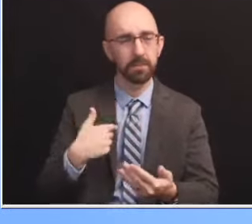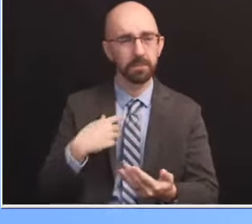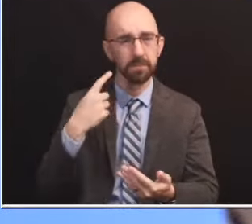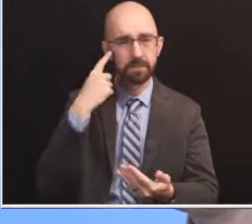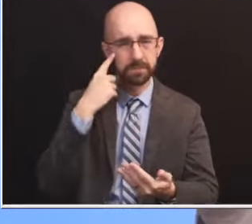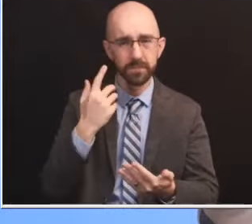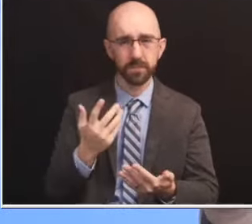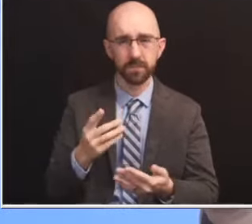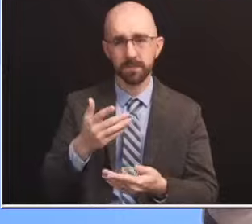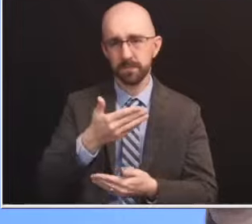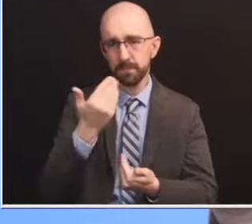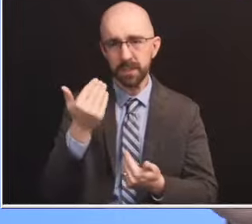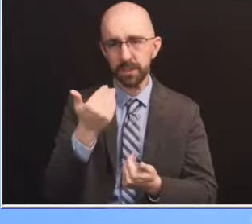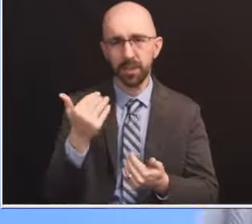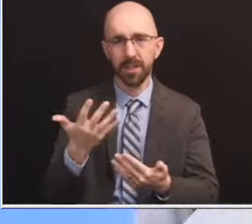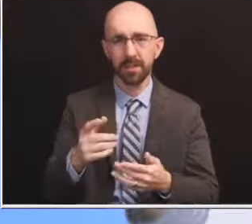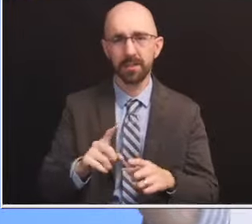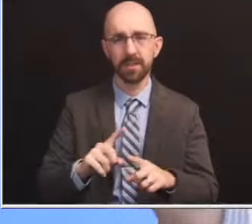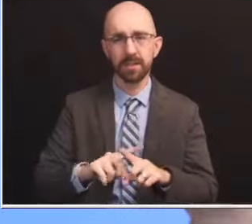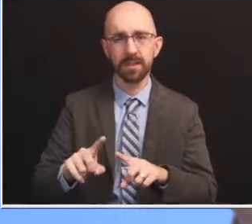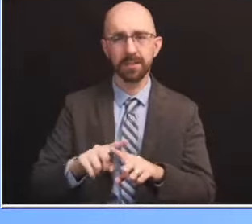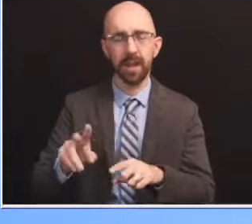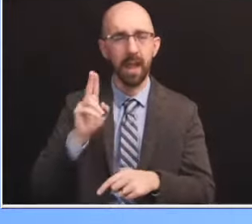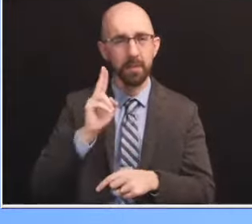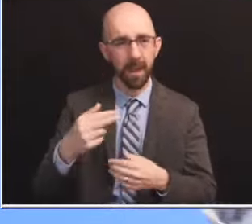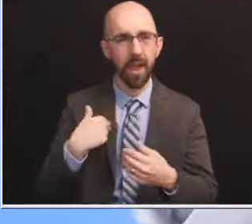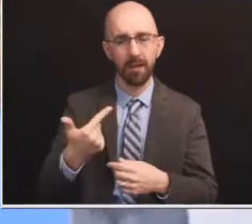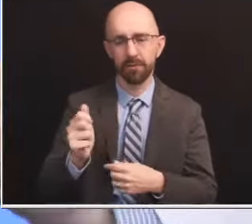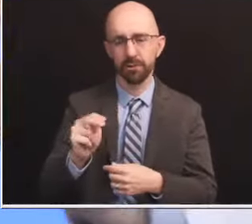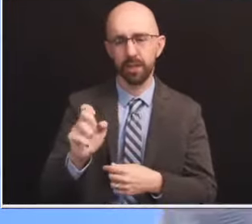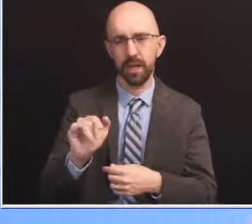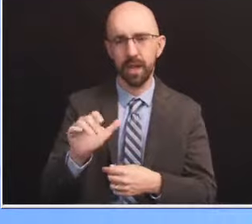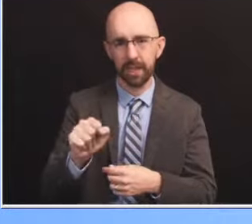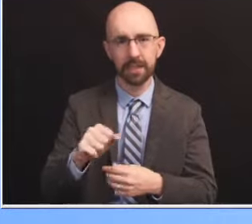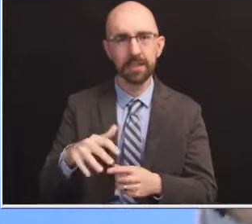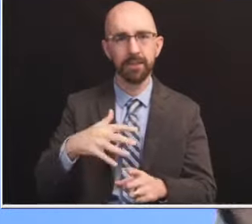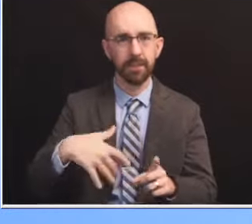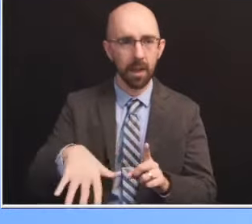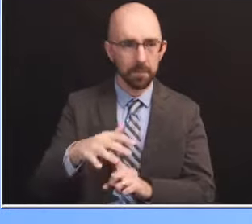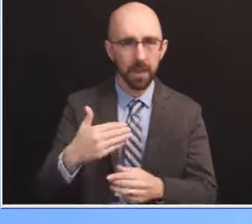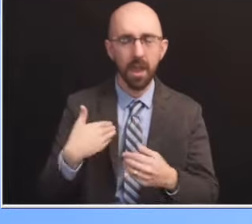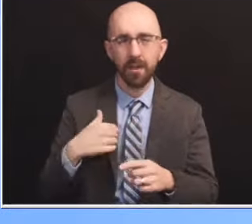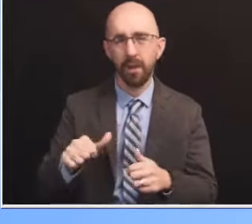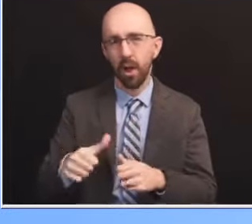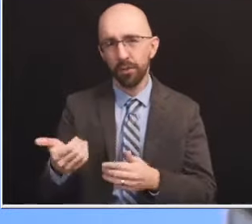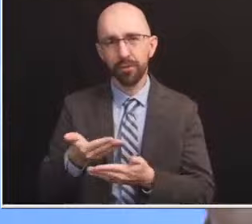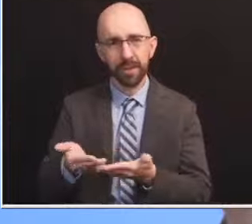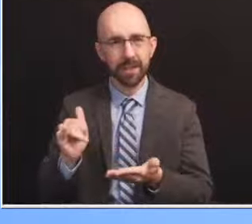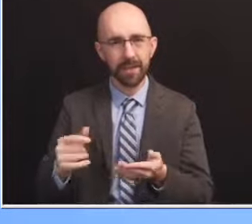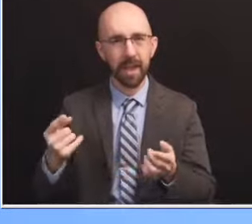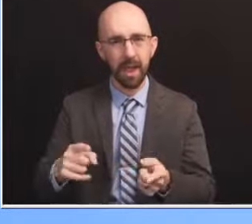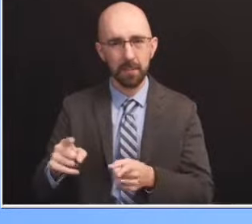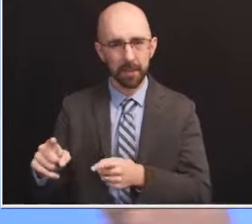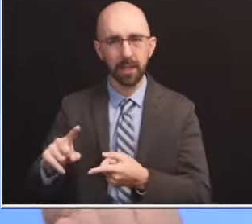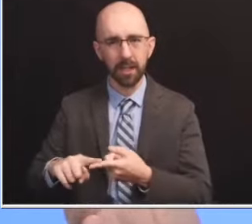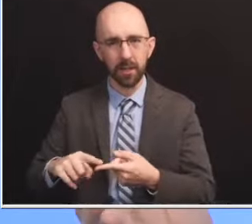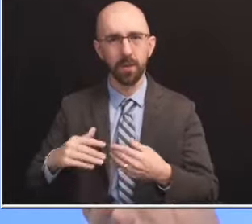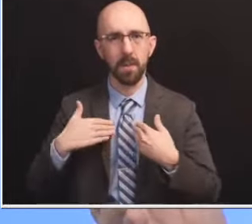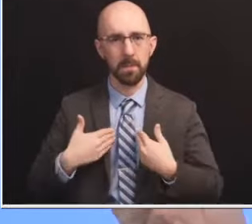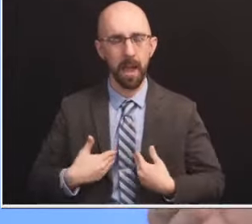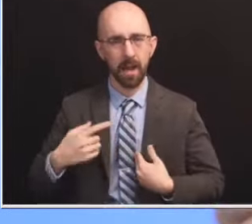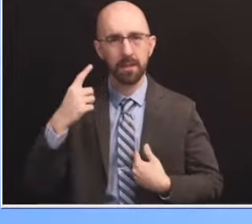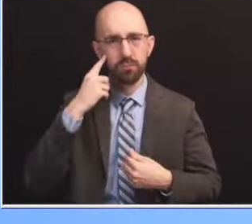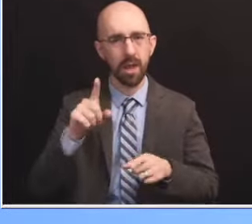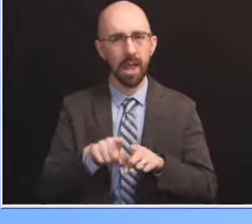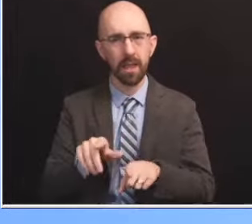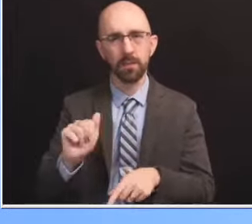sort of a multi-hit hypothesis, right? I mean, we have genetics, we have environment, we have other things that are happening to the body and the brain as we age, right? And